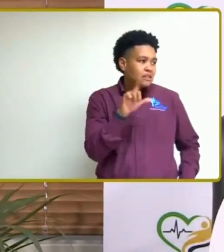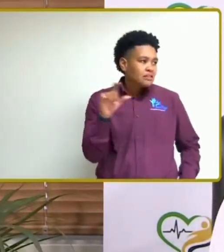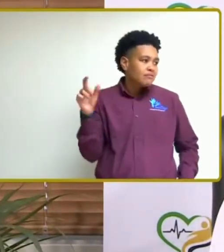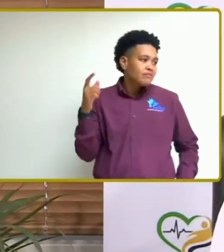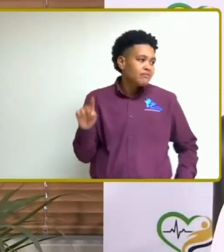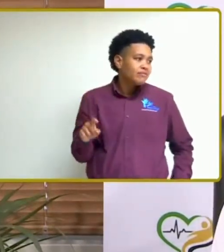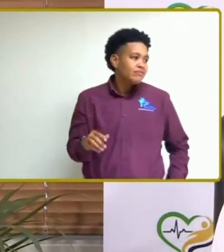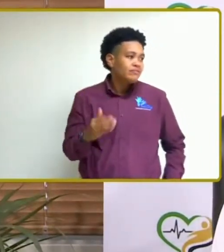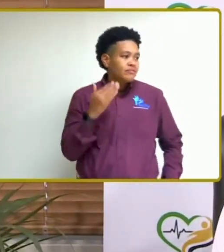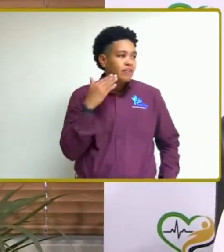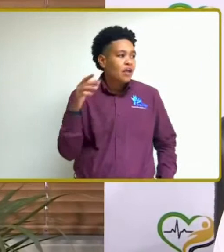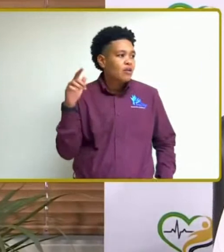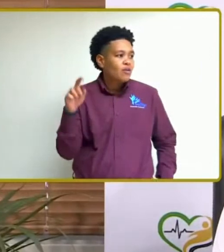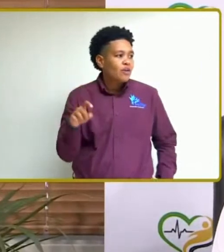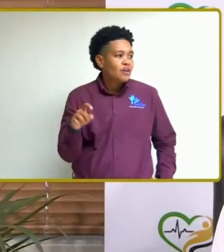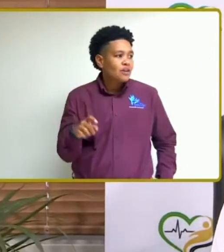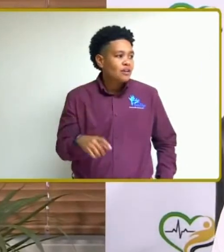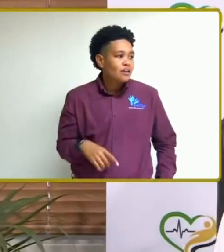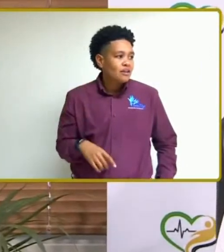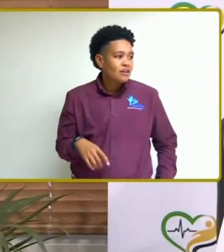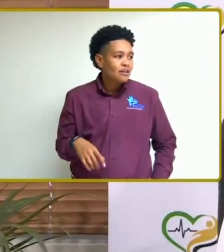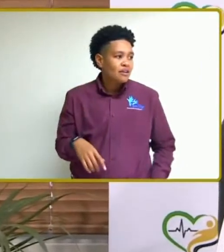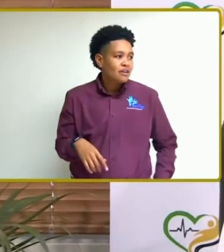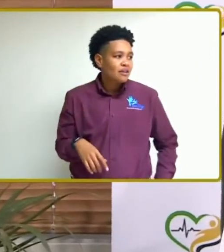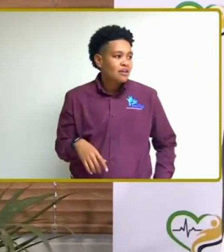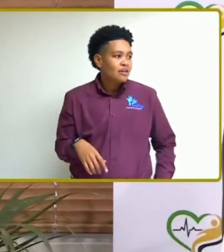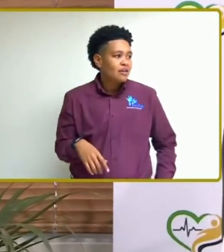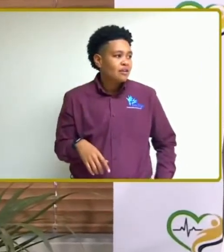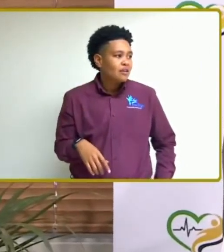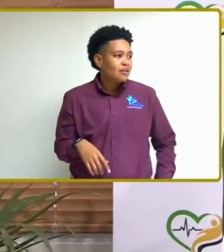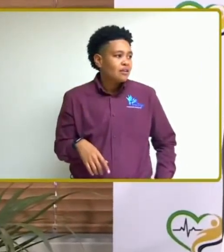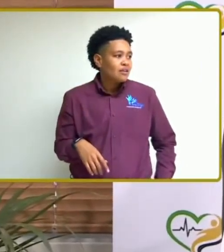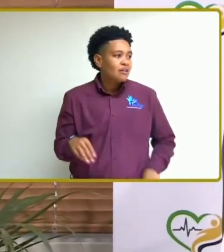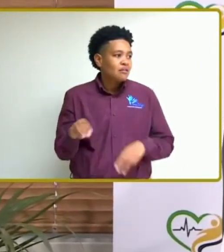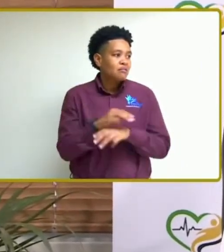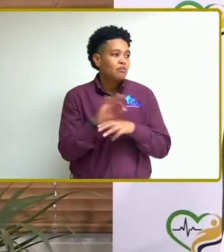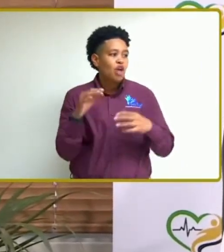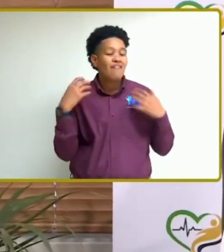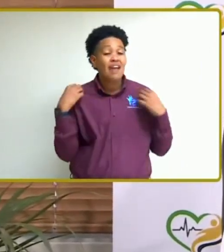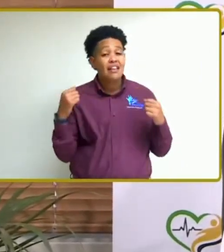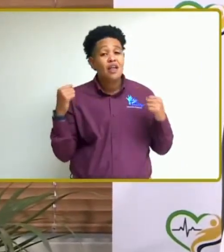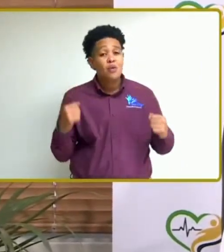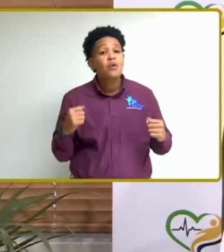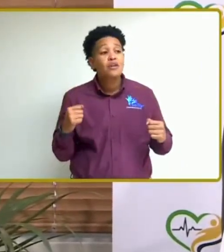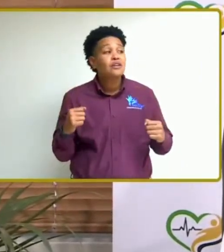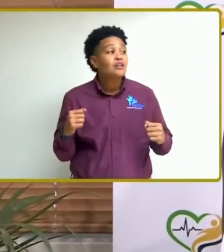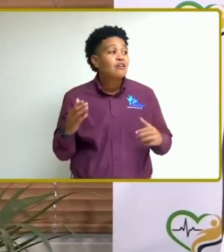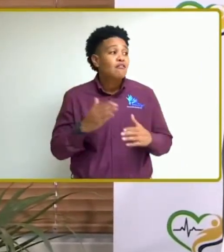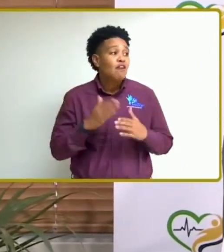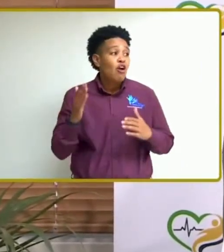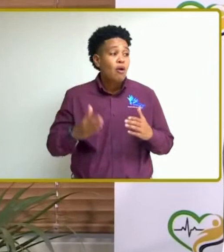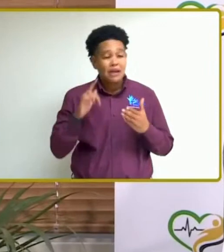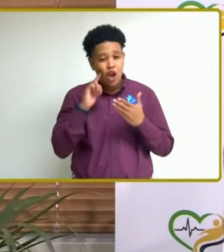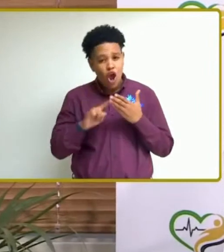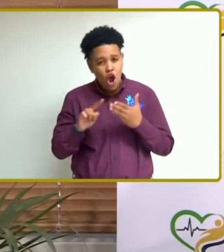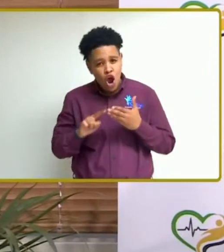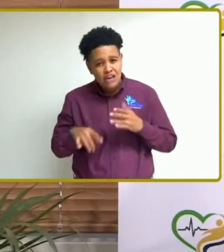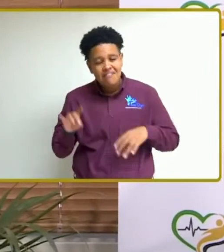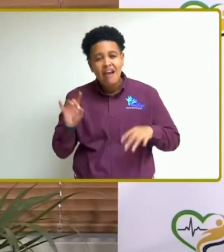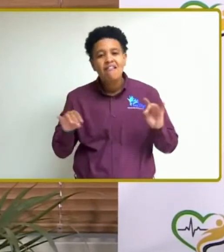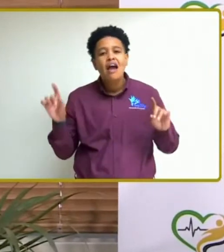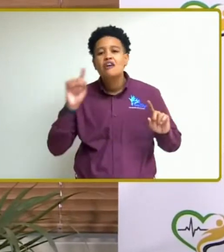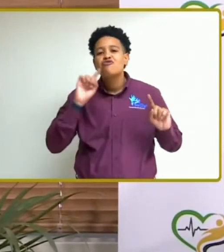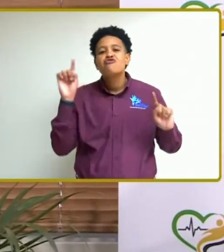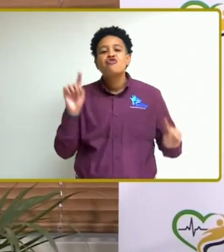Thank you for the question. So the Ministry of Health and Wellness have completed the audit. The